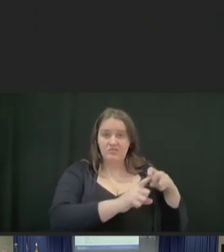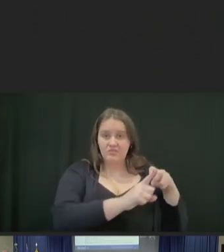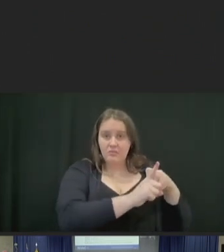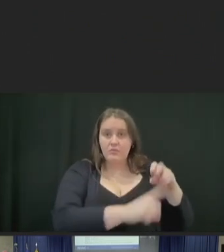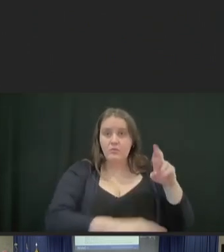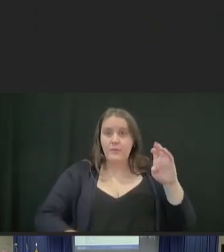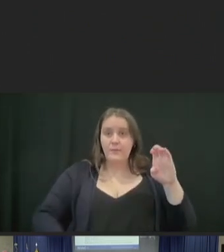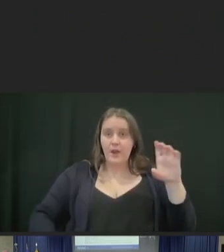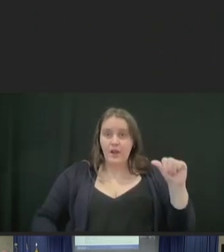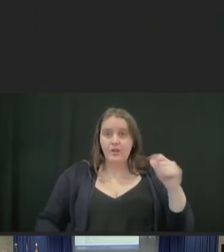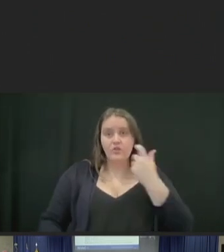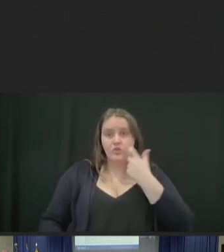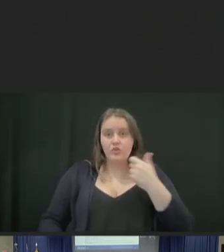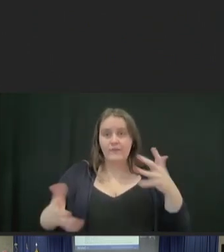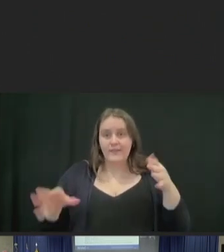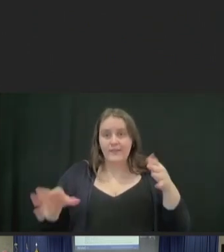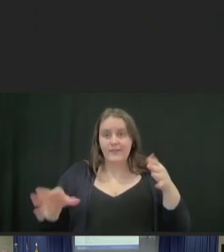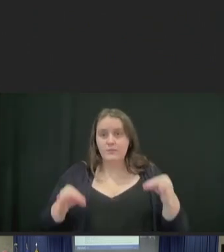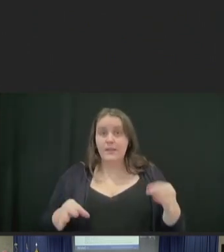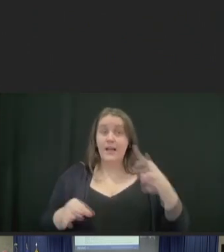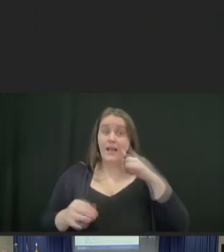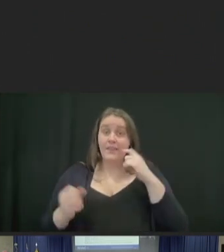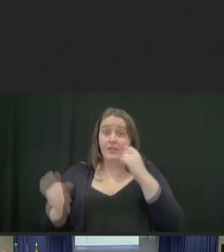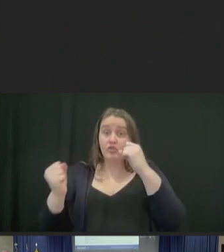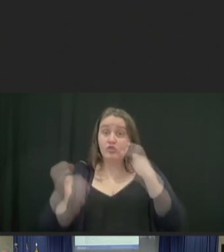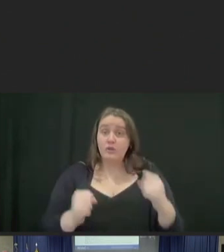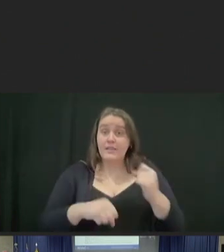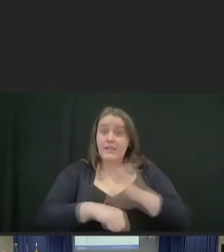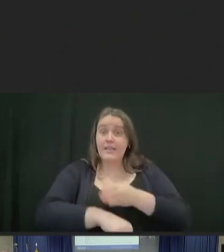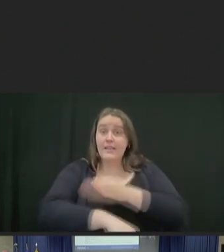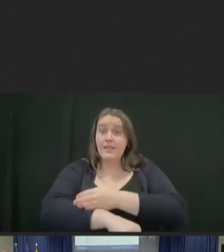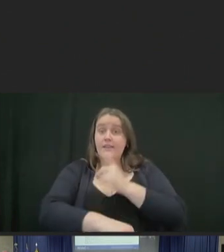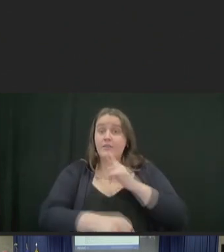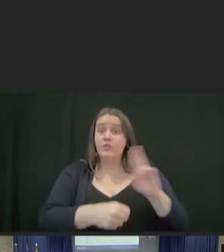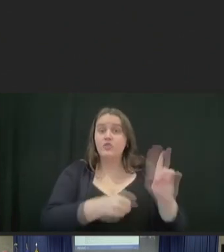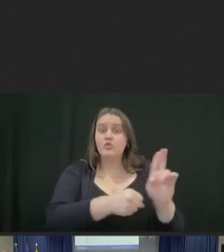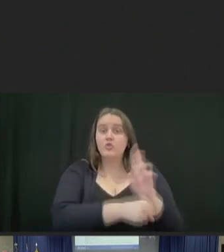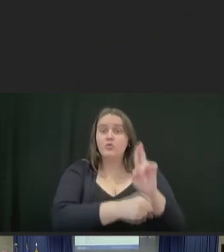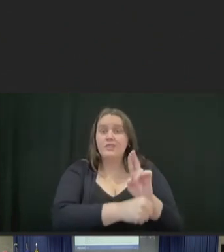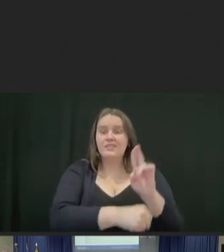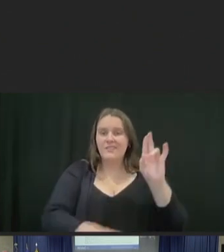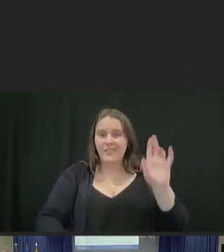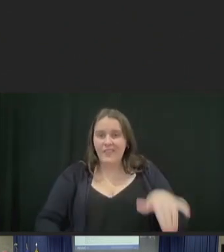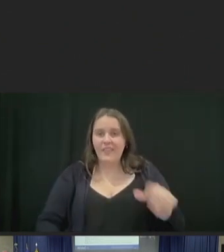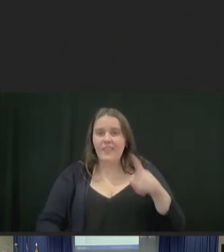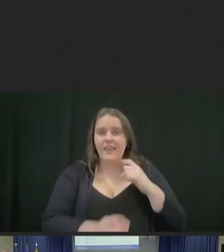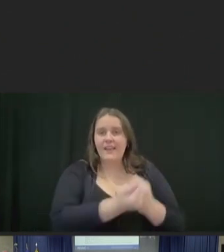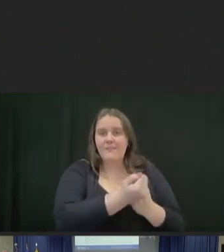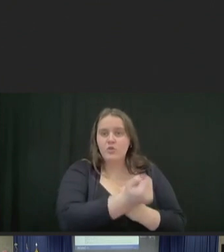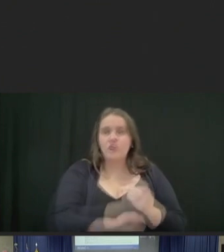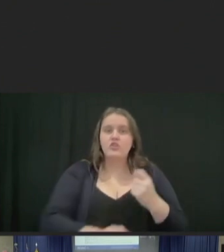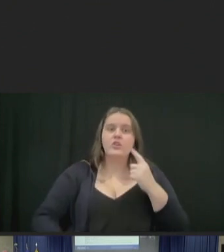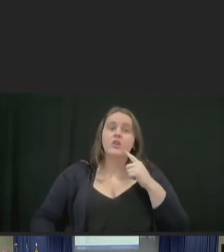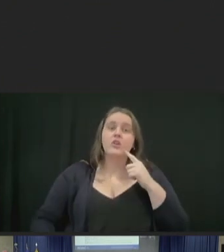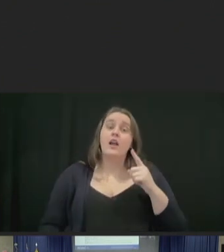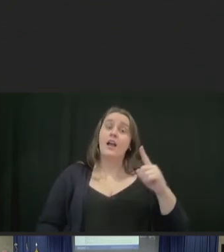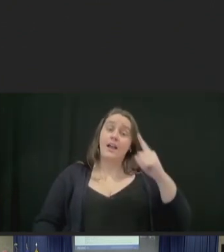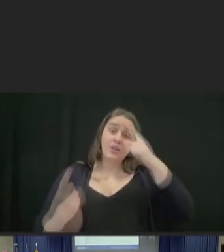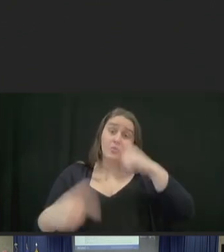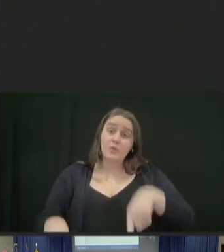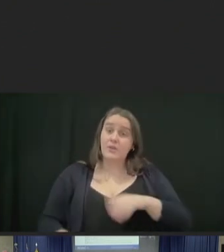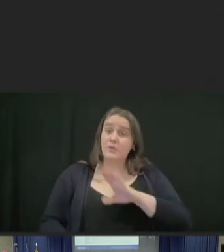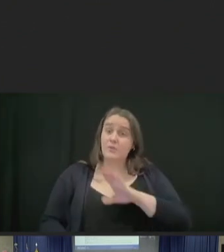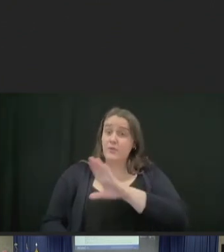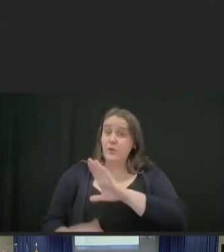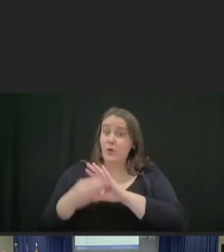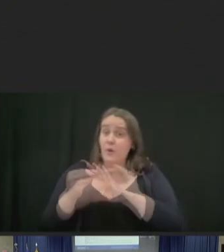it's strengthen and increase usage of data infrastructure. I agree with what she said. It's not